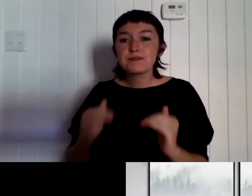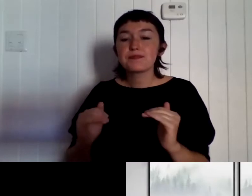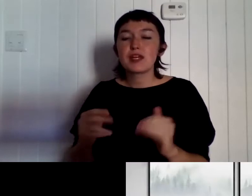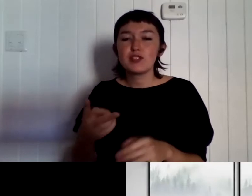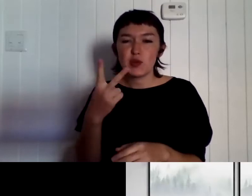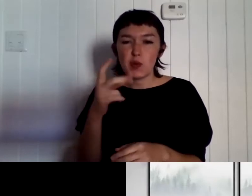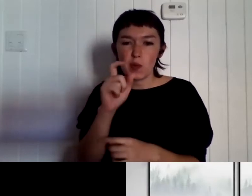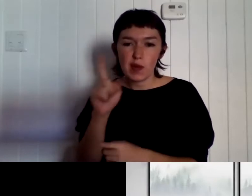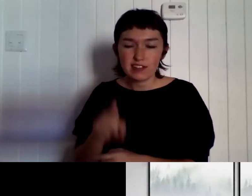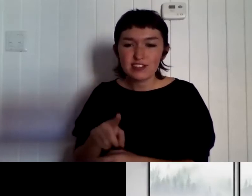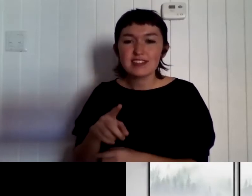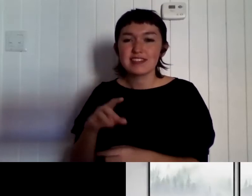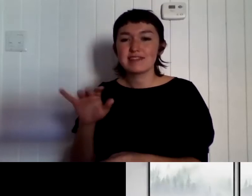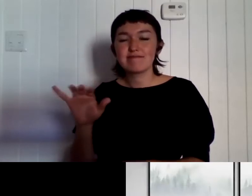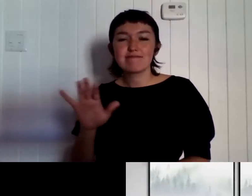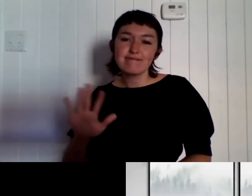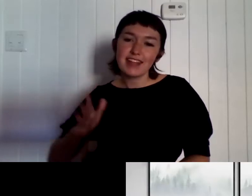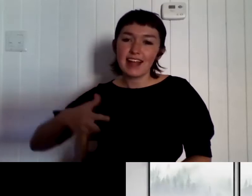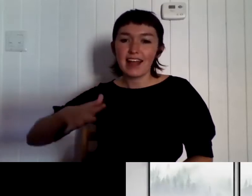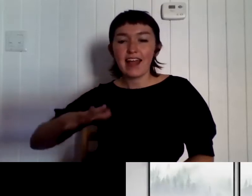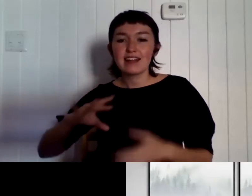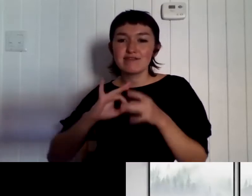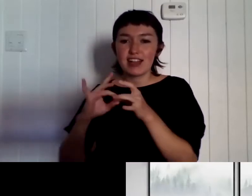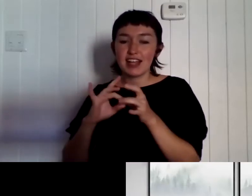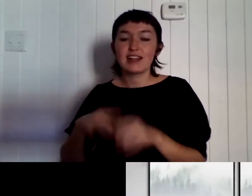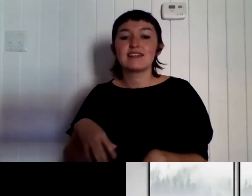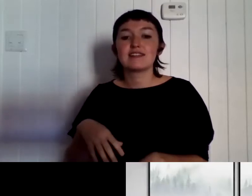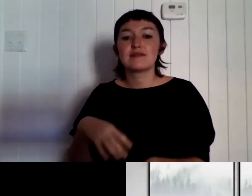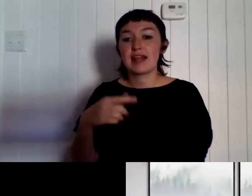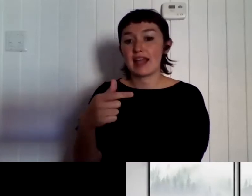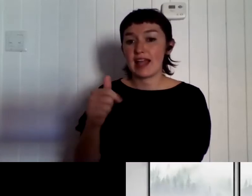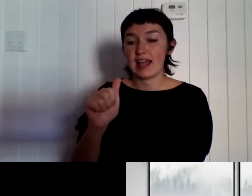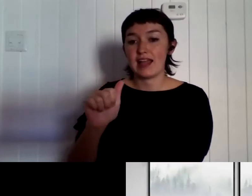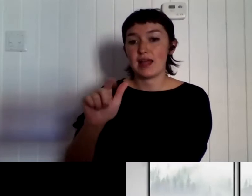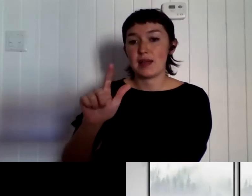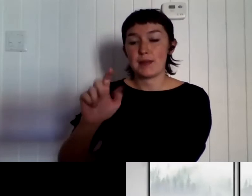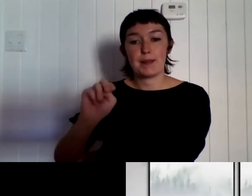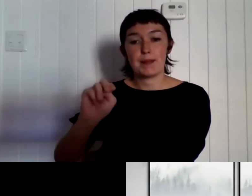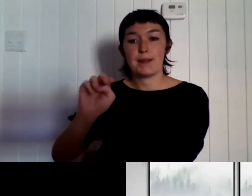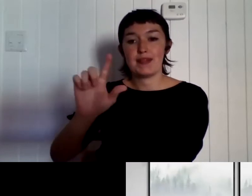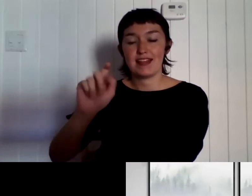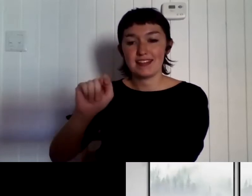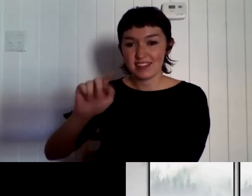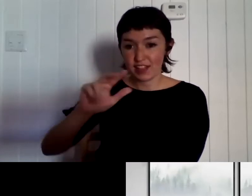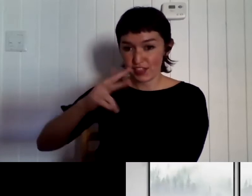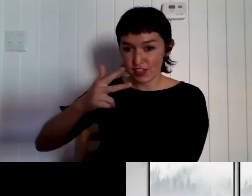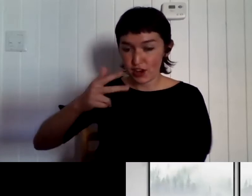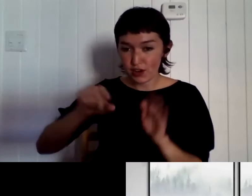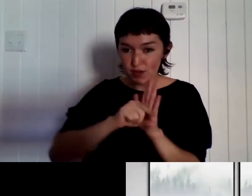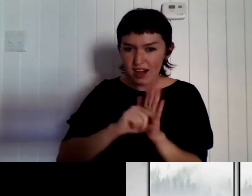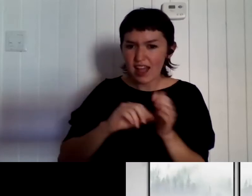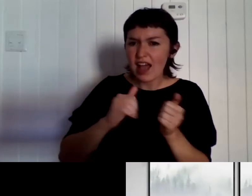from two people because they're somewhat related. Yamlet in 3rd grade wants to know, how can I grow my brain and be smarter?